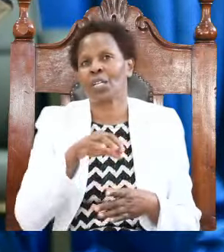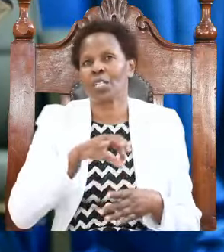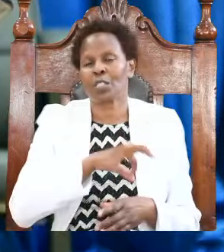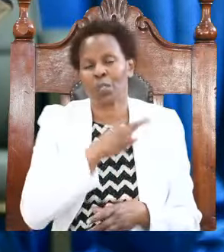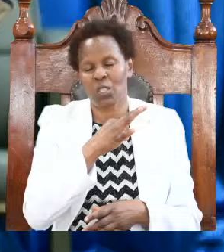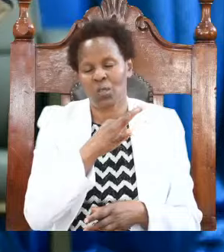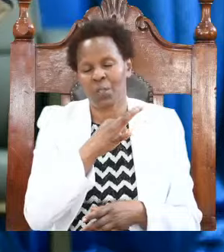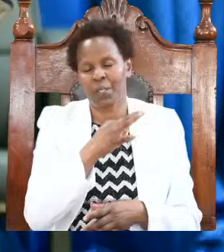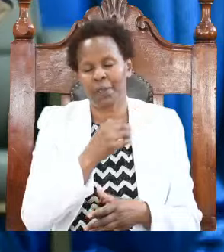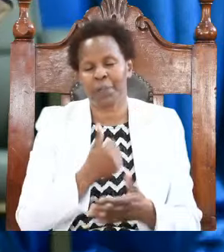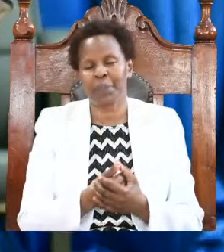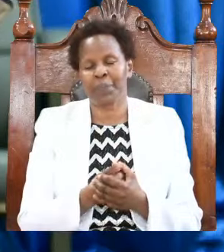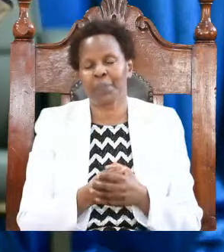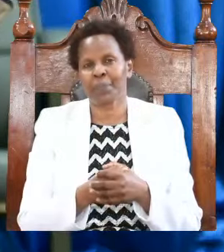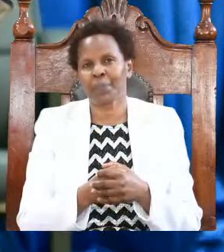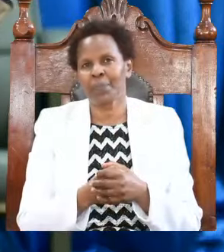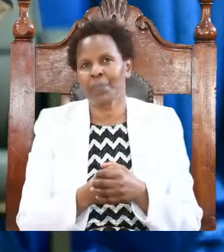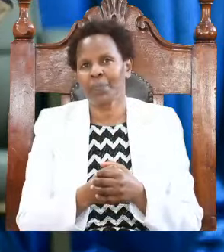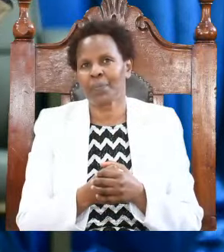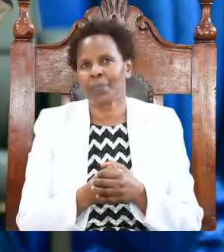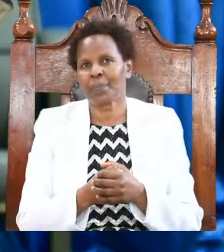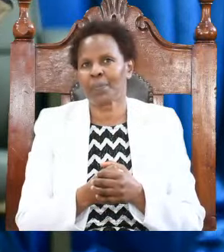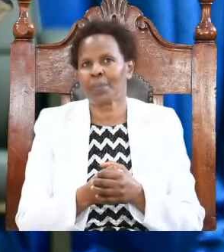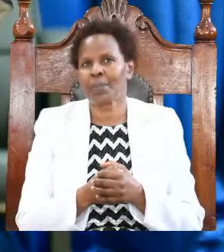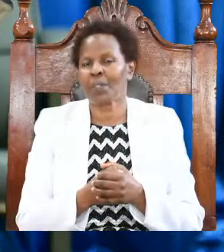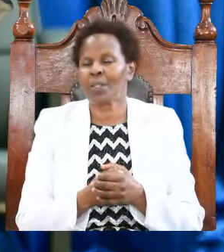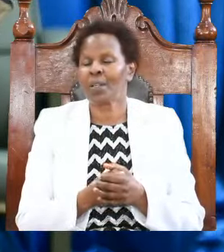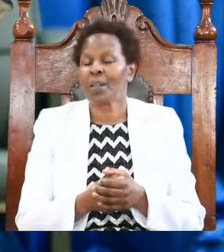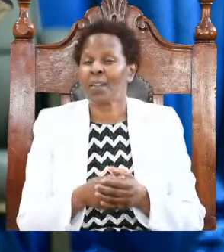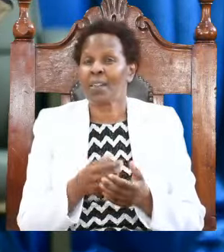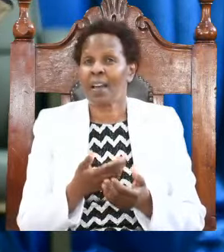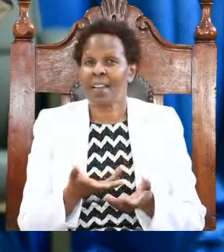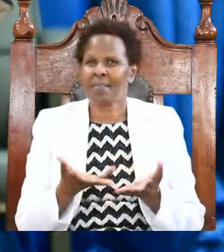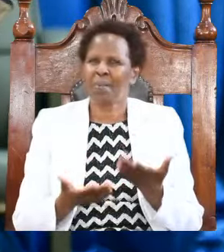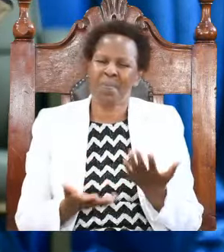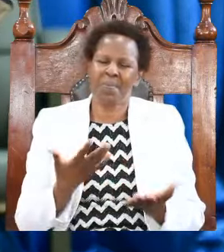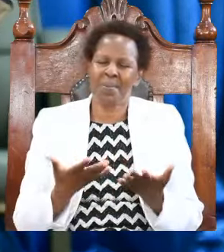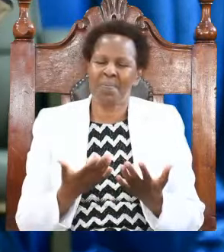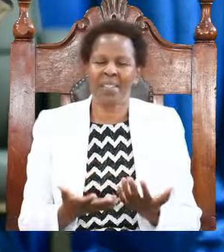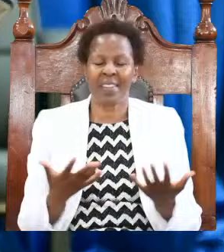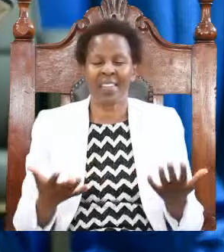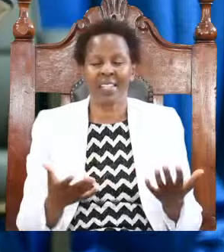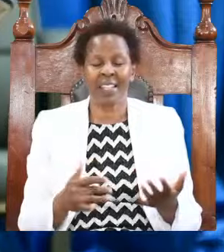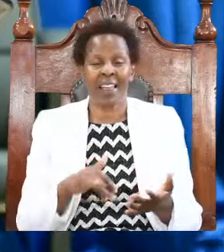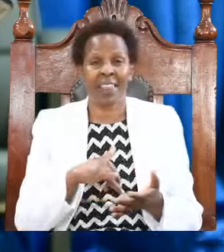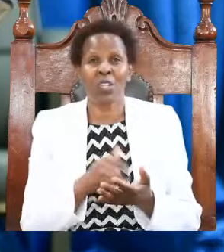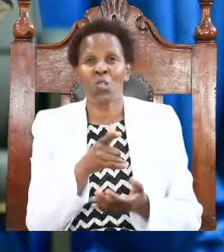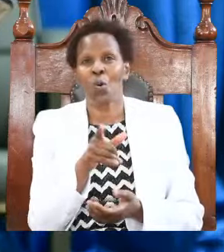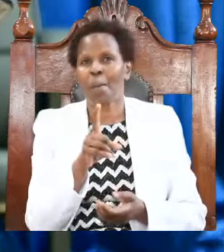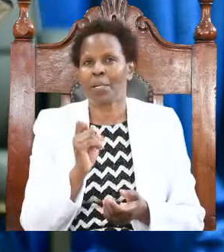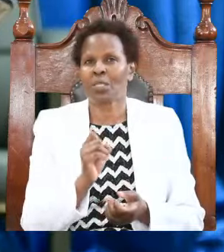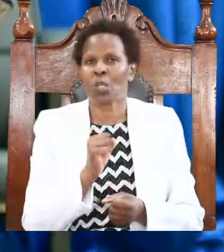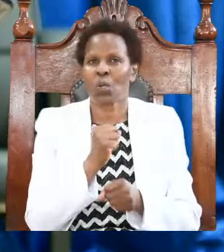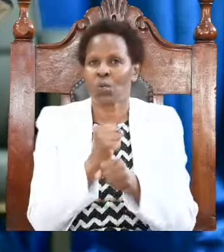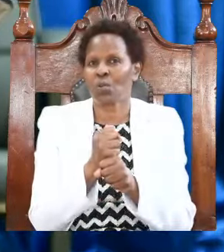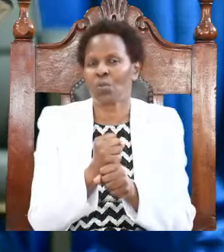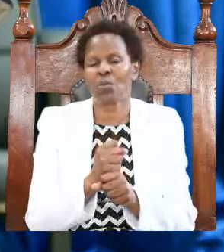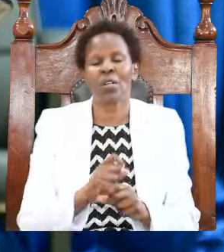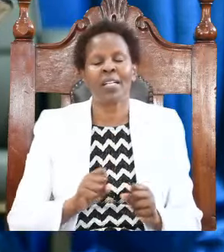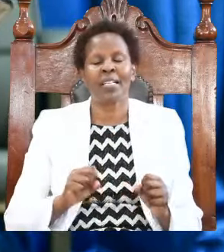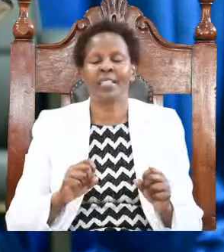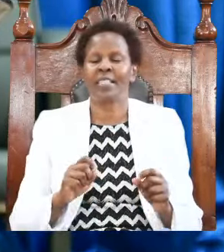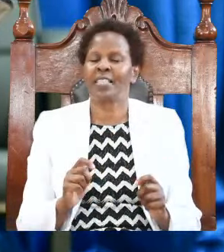investing in your spiritual growth? You know, are there things that you need to do differently? Have you made